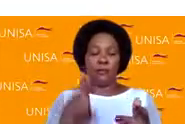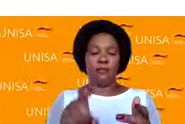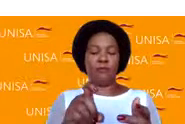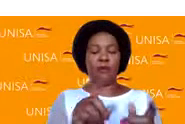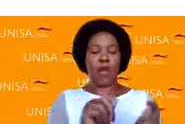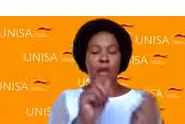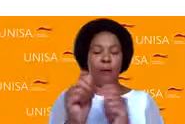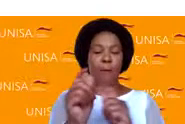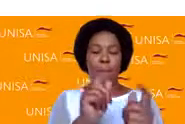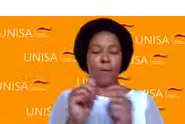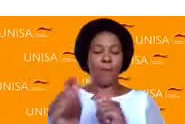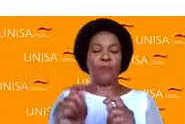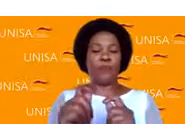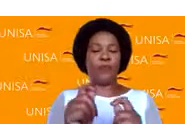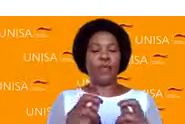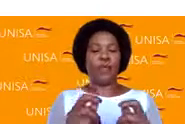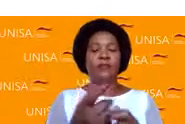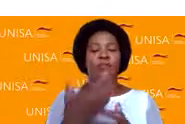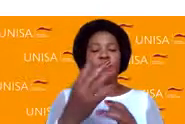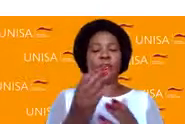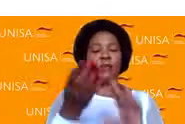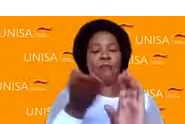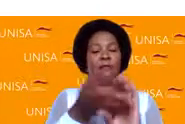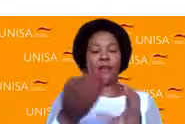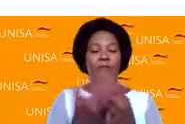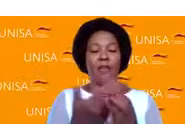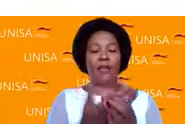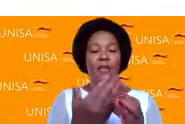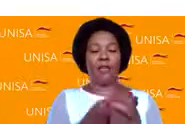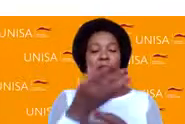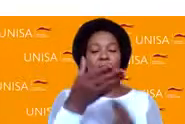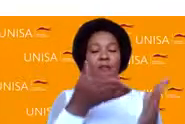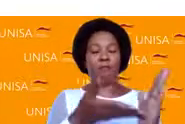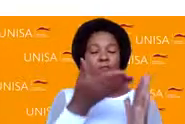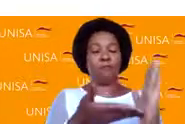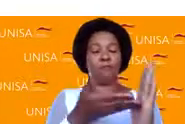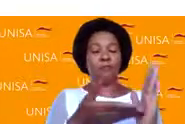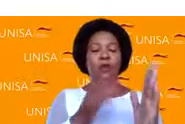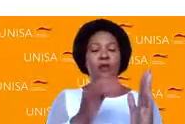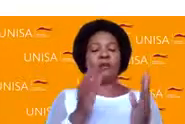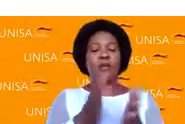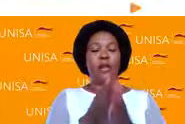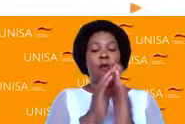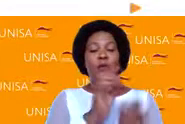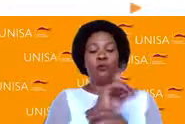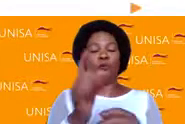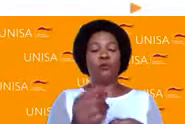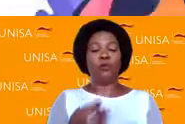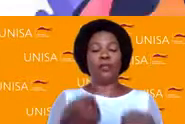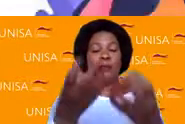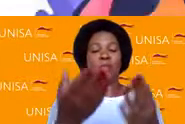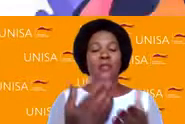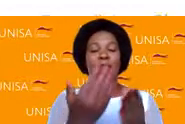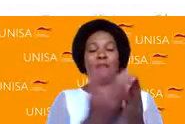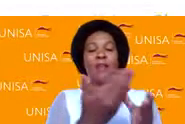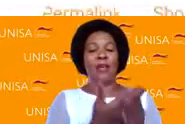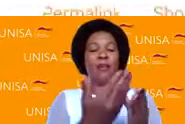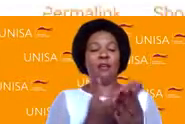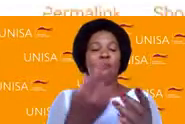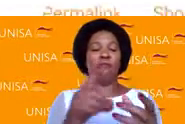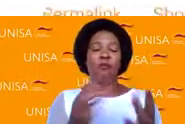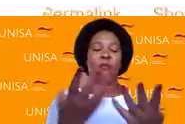here. So if they require you to submit a file for